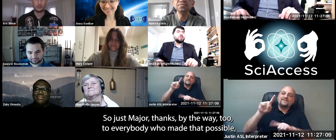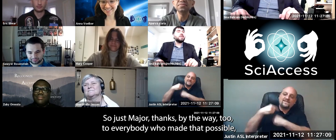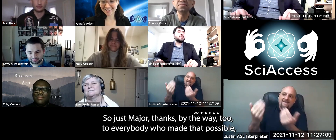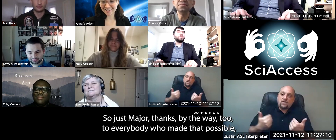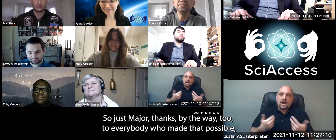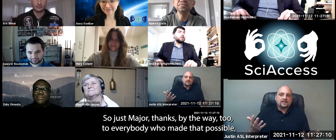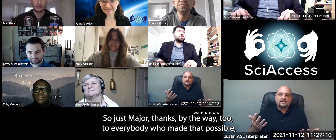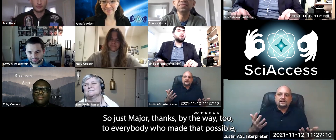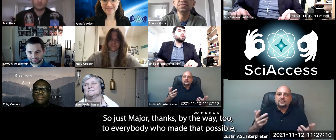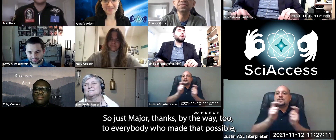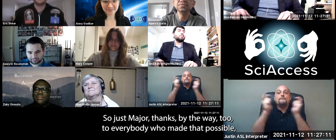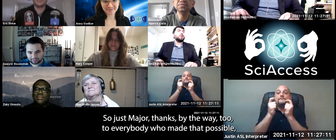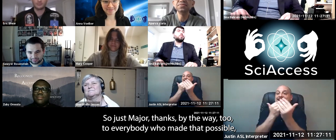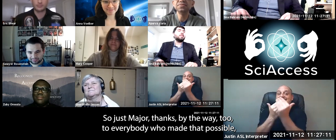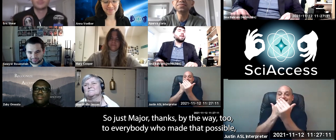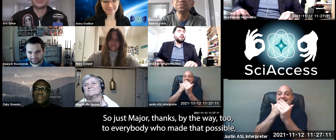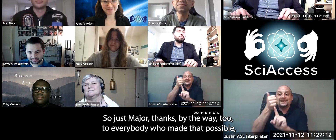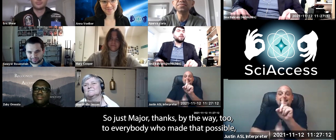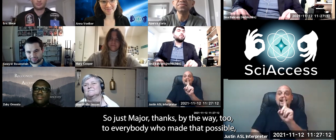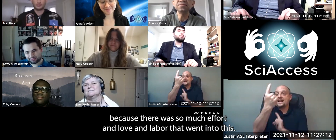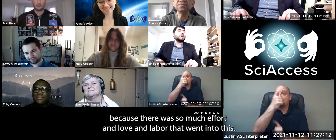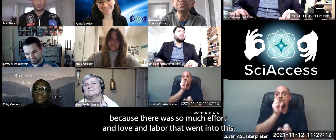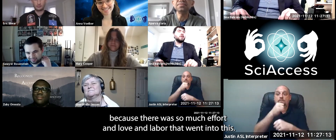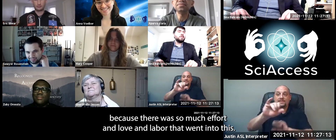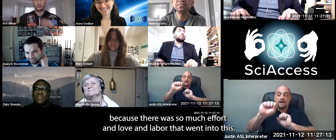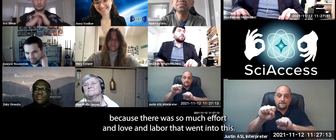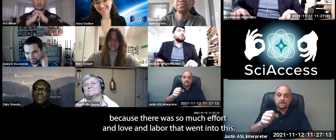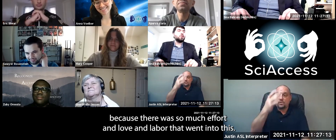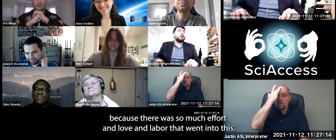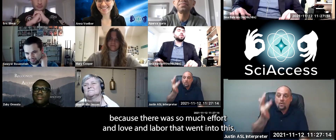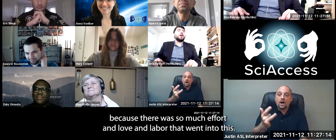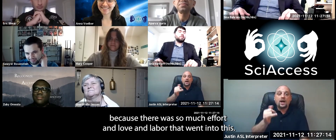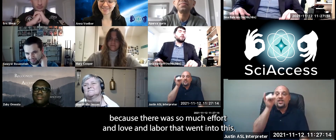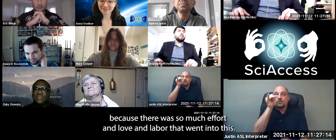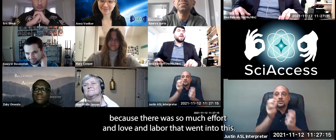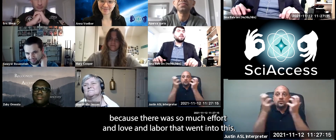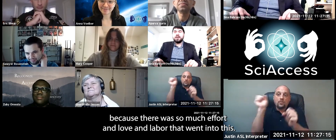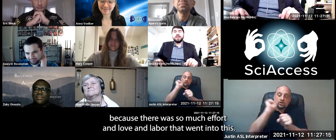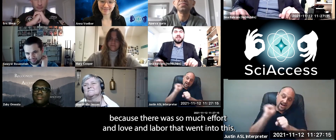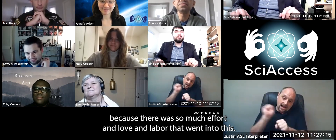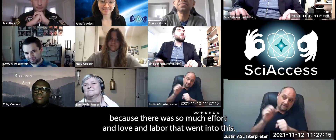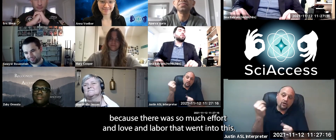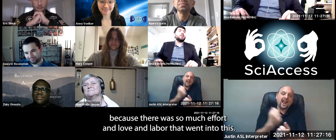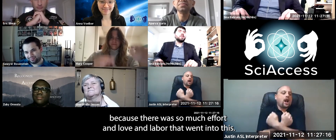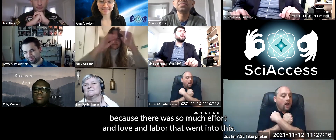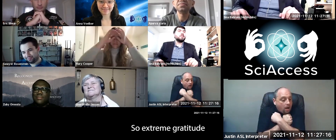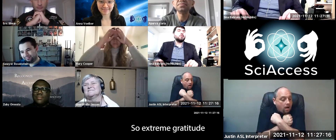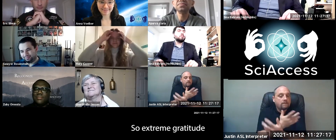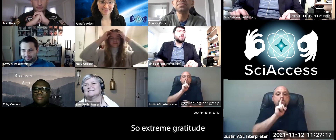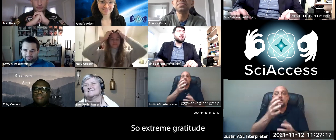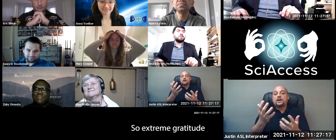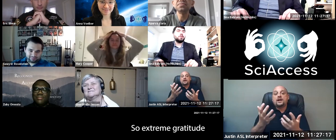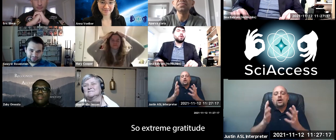just major thanks, by the way, to everybody who made that possible, because there was so much effort and love and labor that went into this.